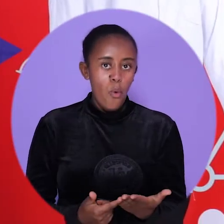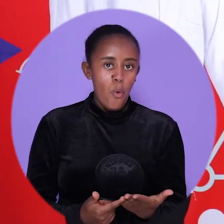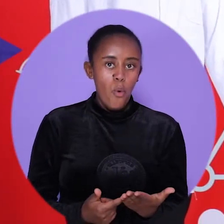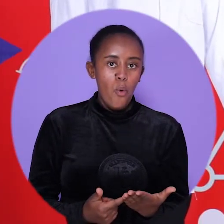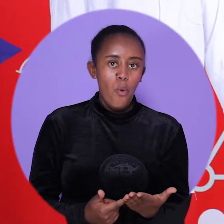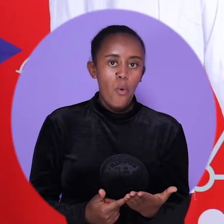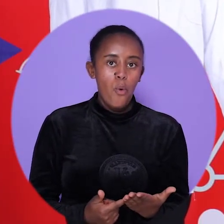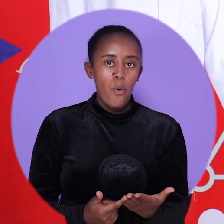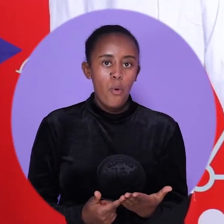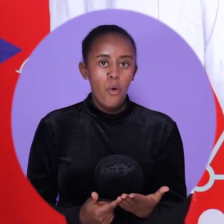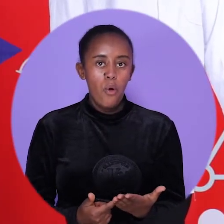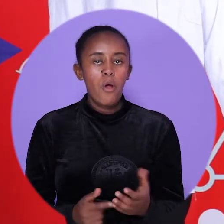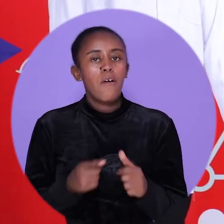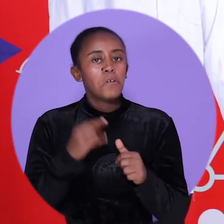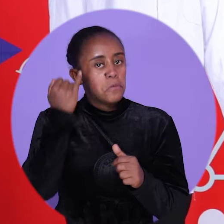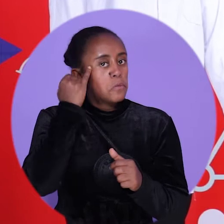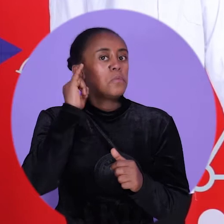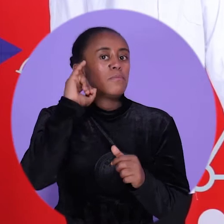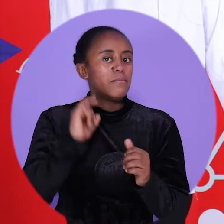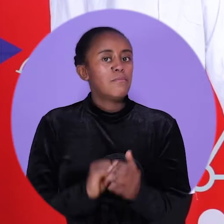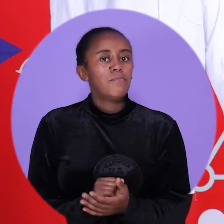let us go to for the first point.